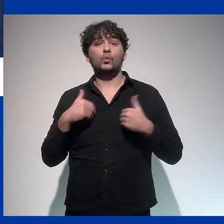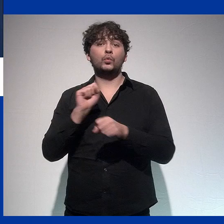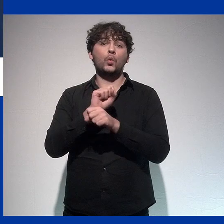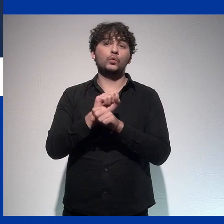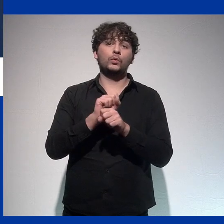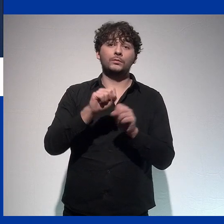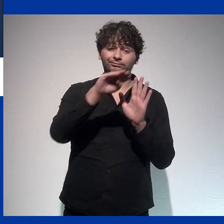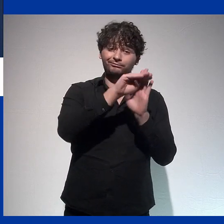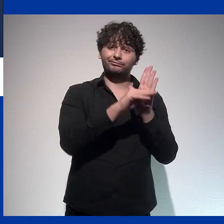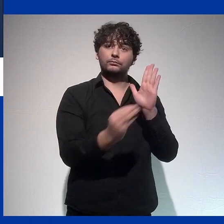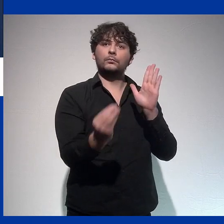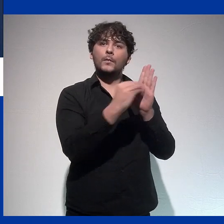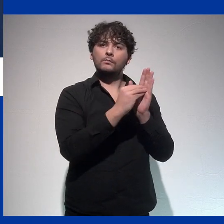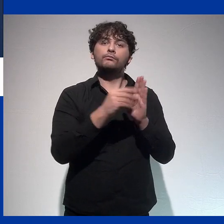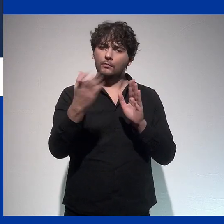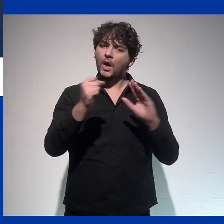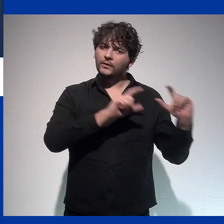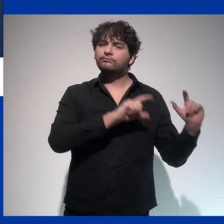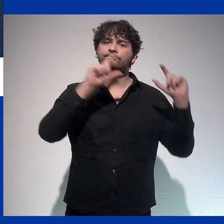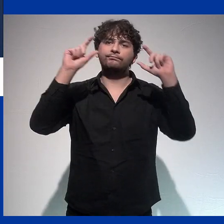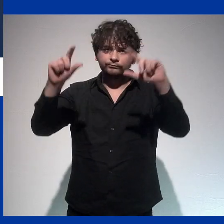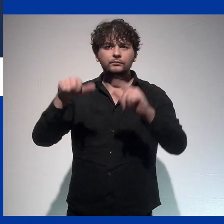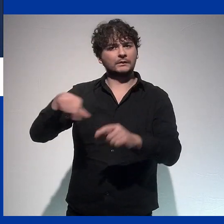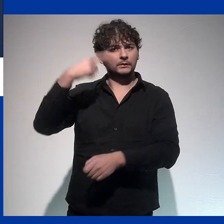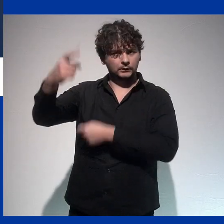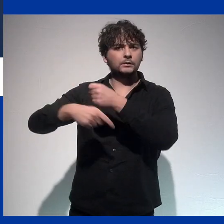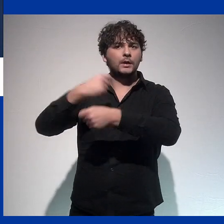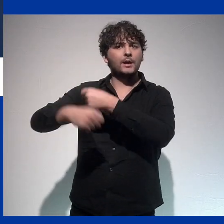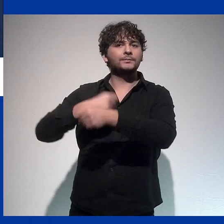work agenda there in May next year.